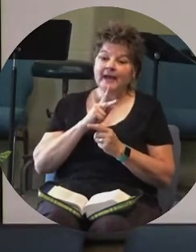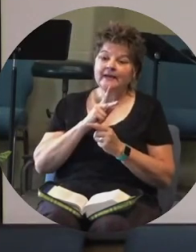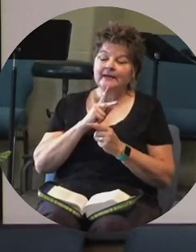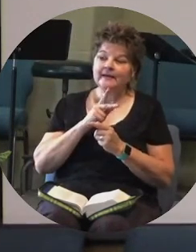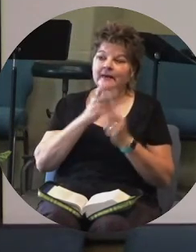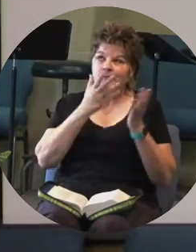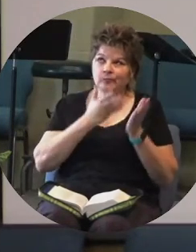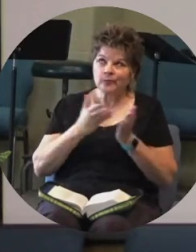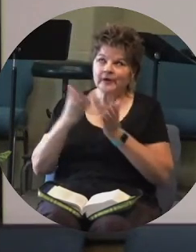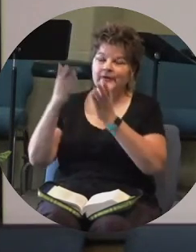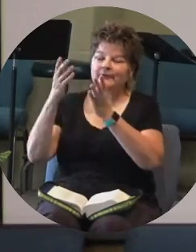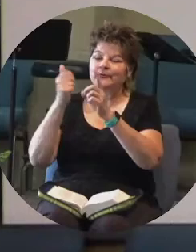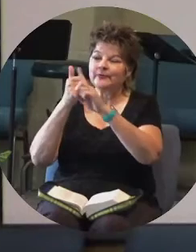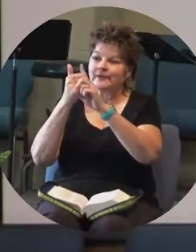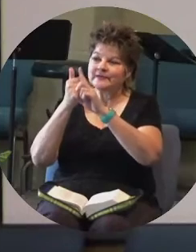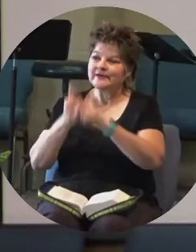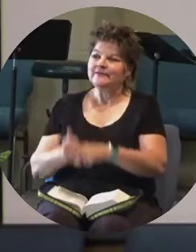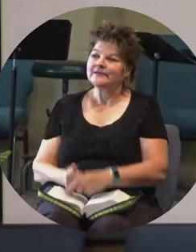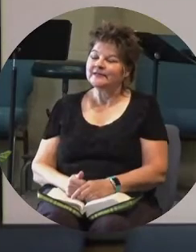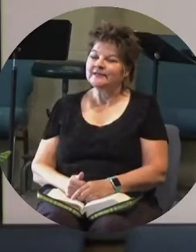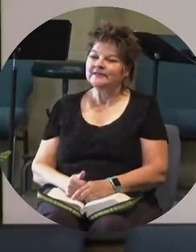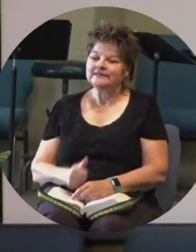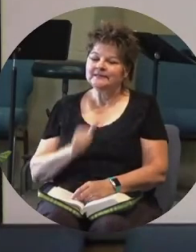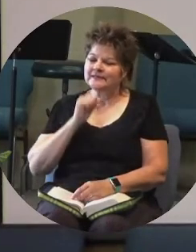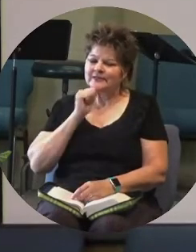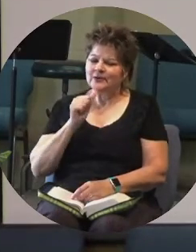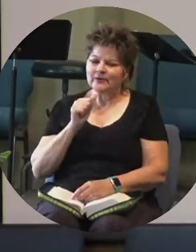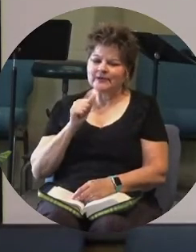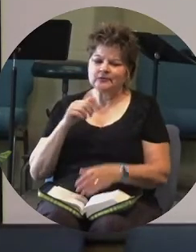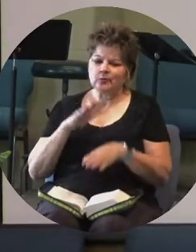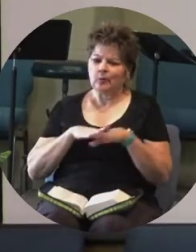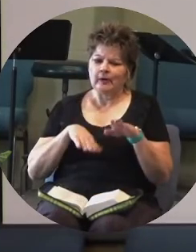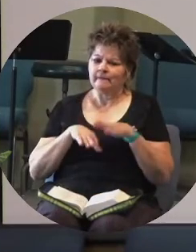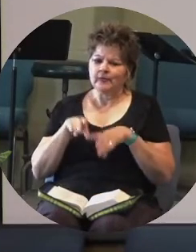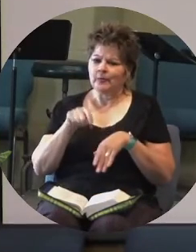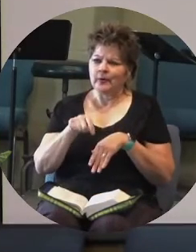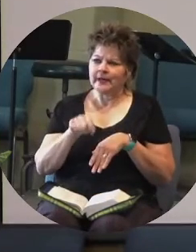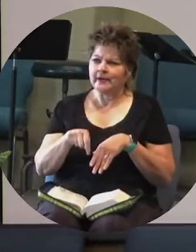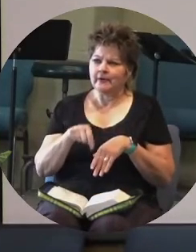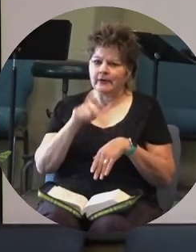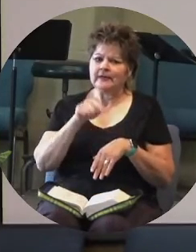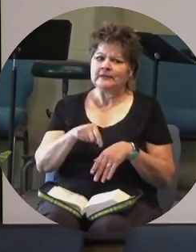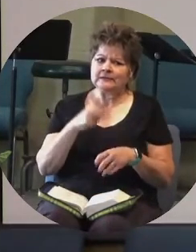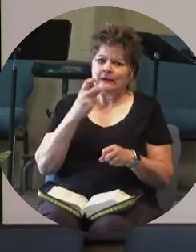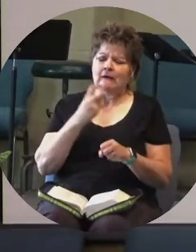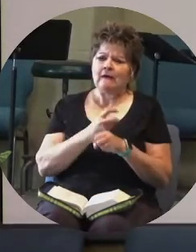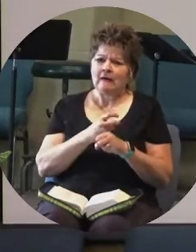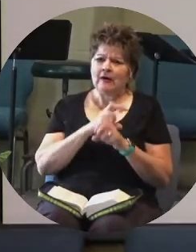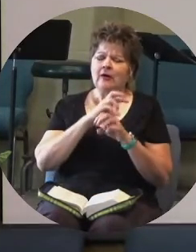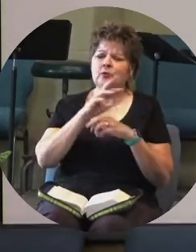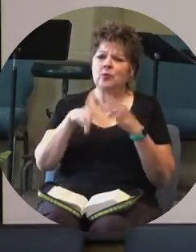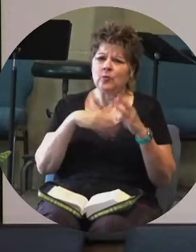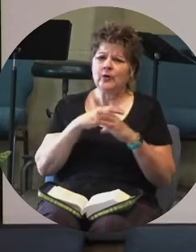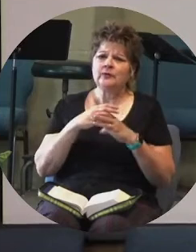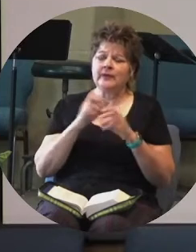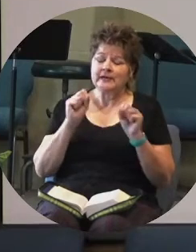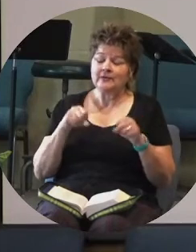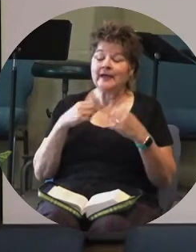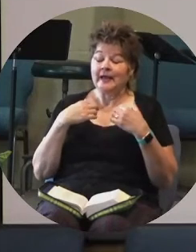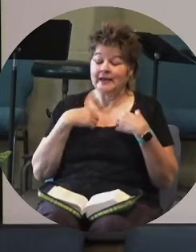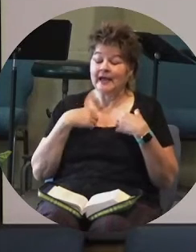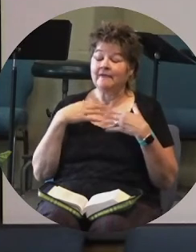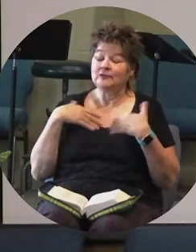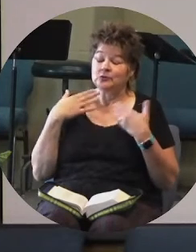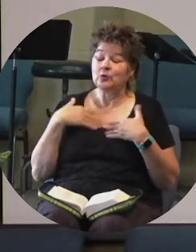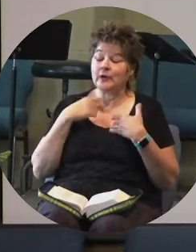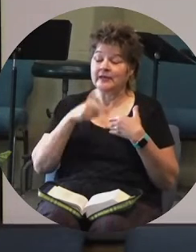paraphrase. He said, don't get so comfortable here. This is a rough world, but you can have joy in this world. Do